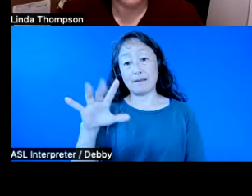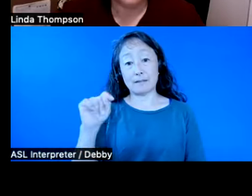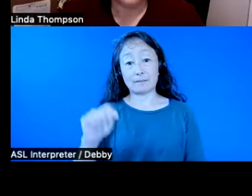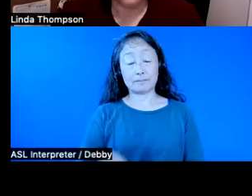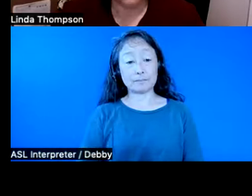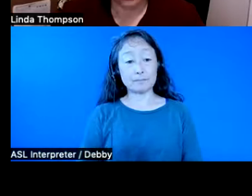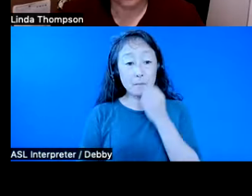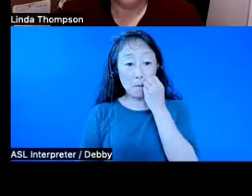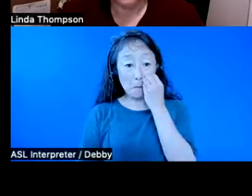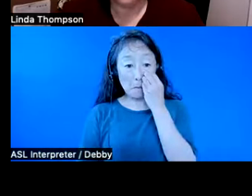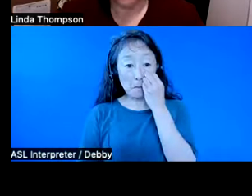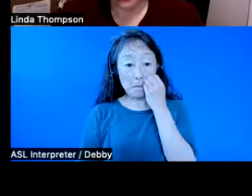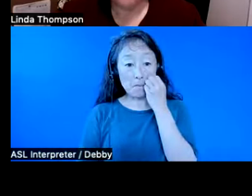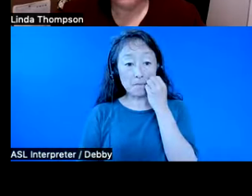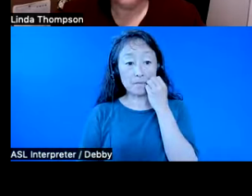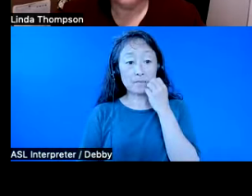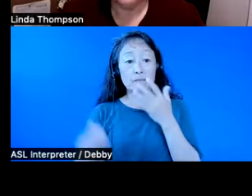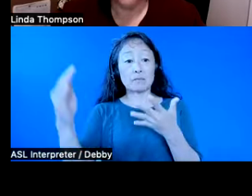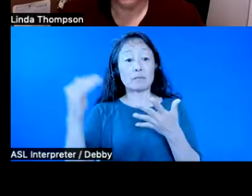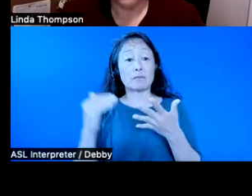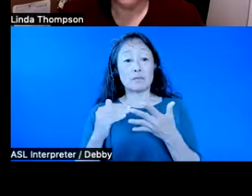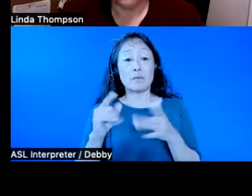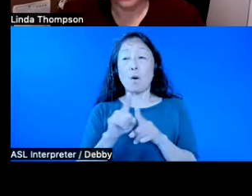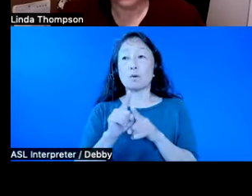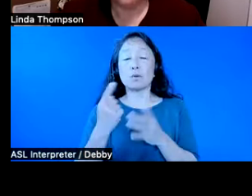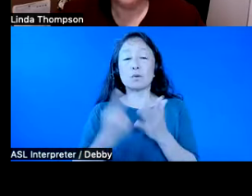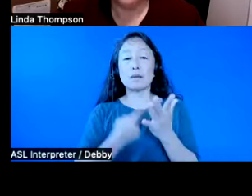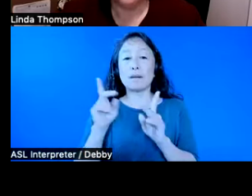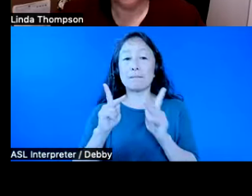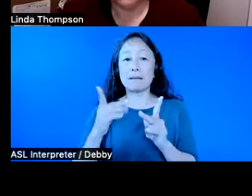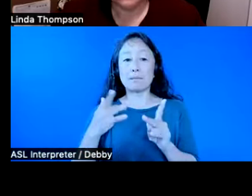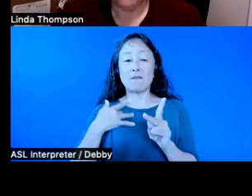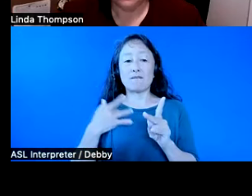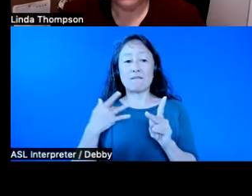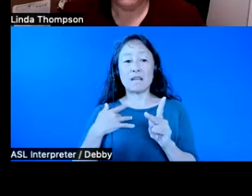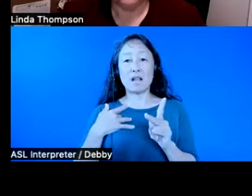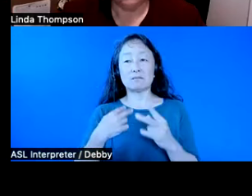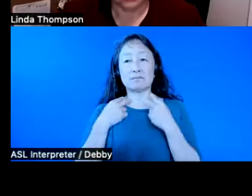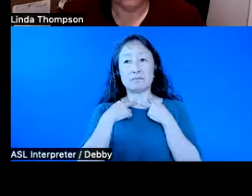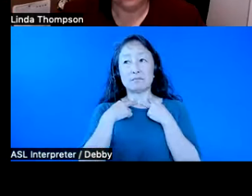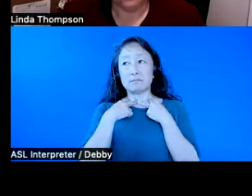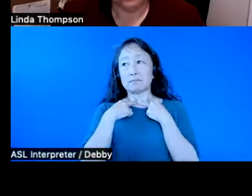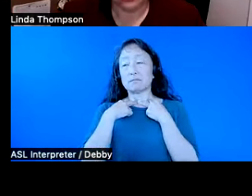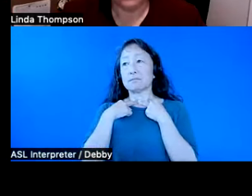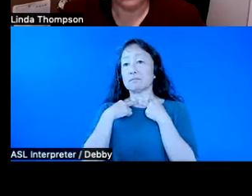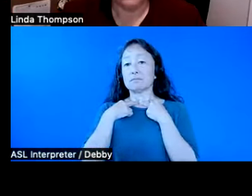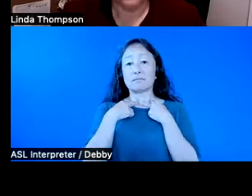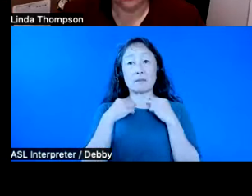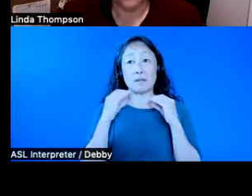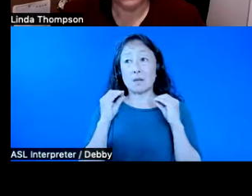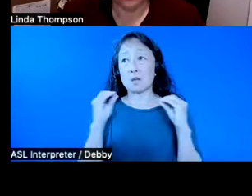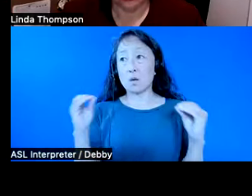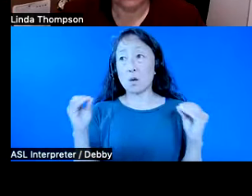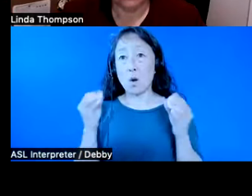They can also feel trapped, like there's no way out from what's happening in their life. And they can